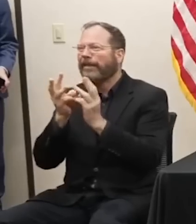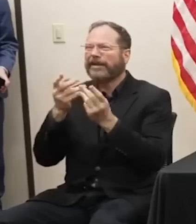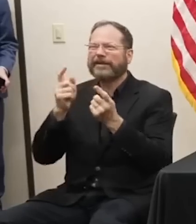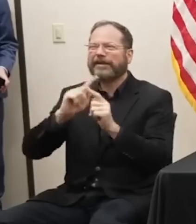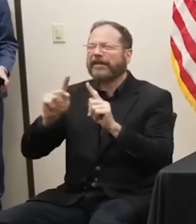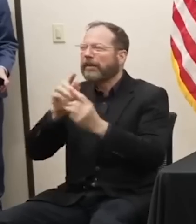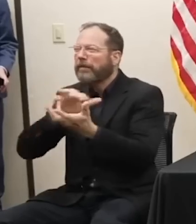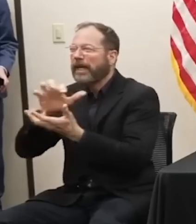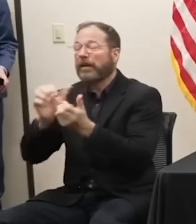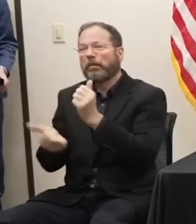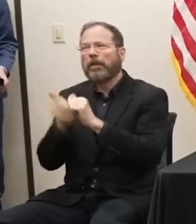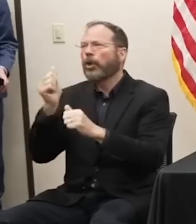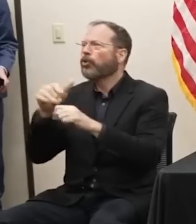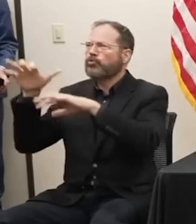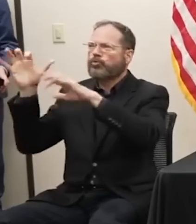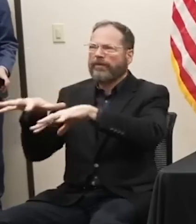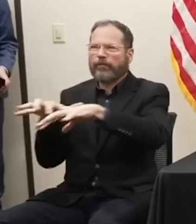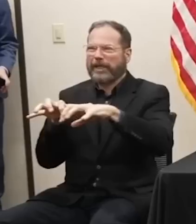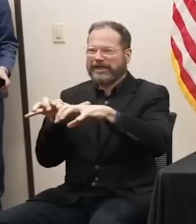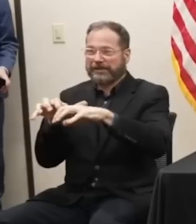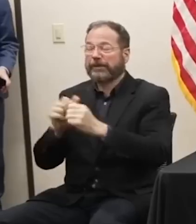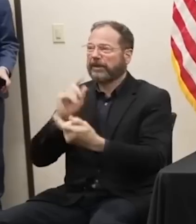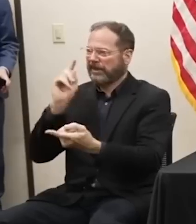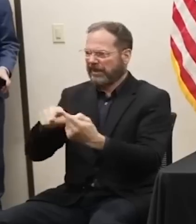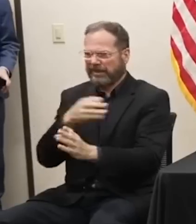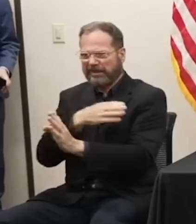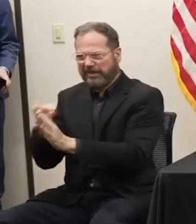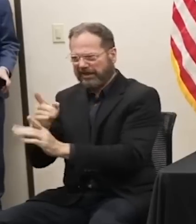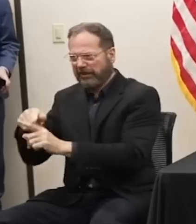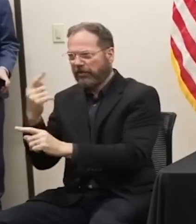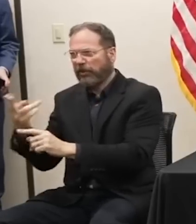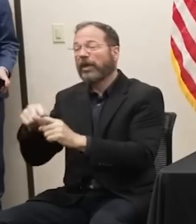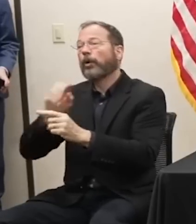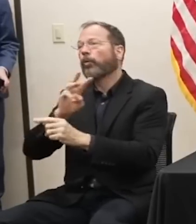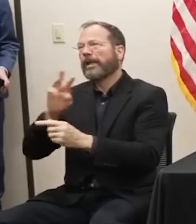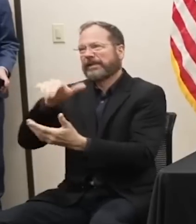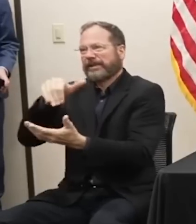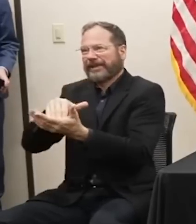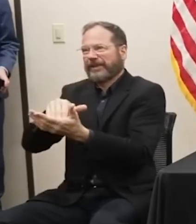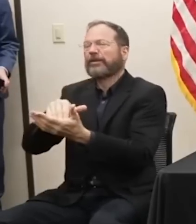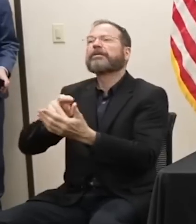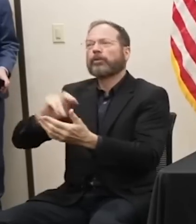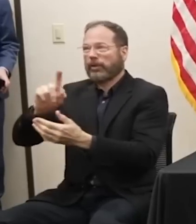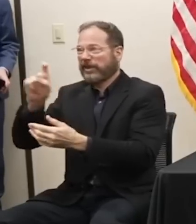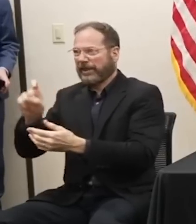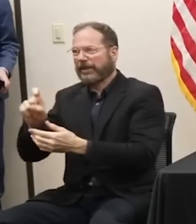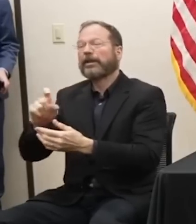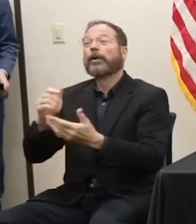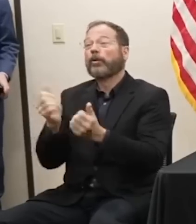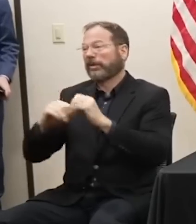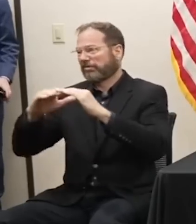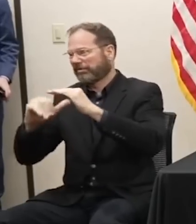primarily freezing rain until Thursday in west, central, and north Texas, with